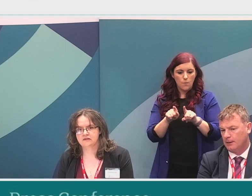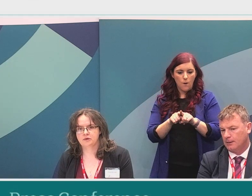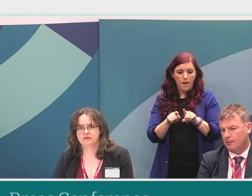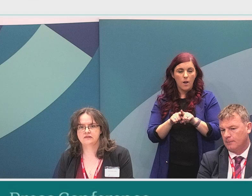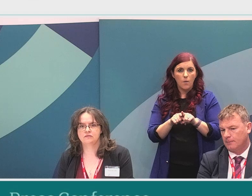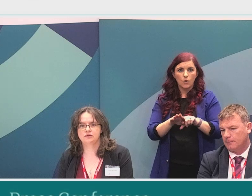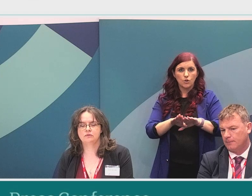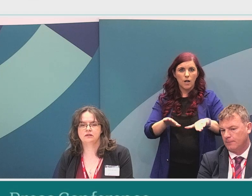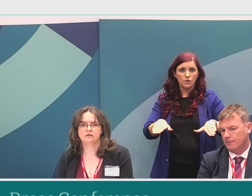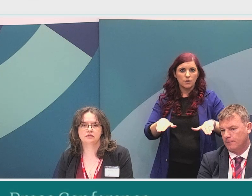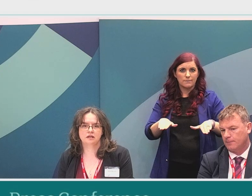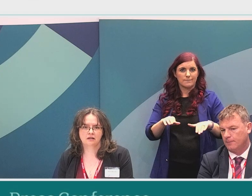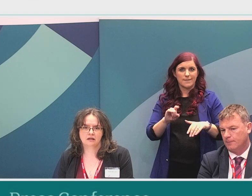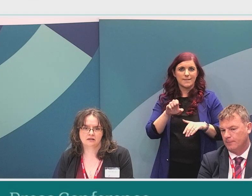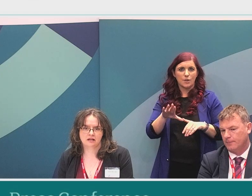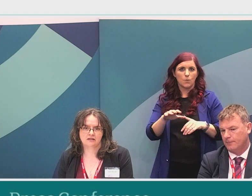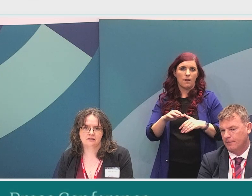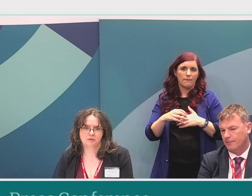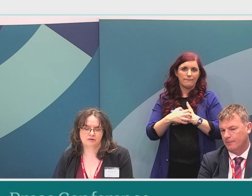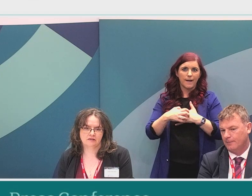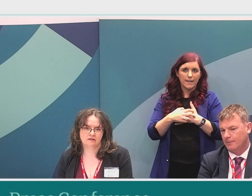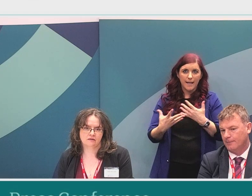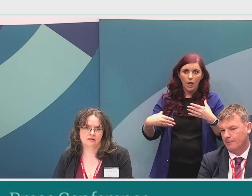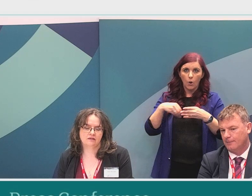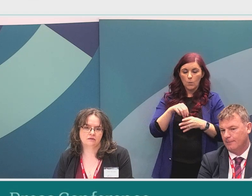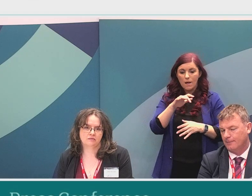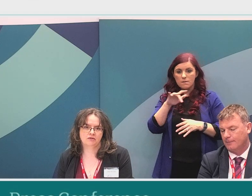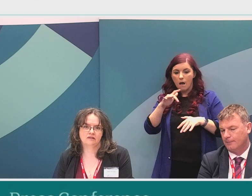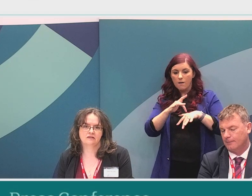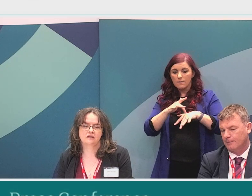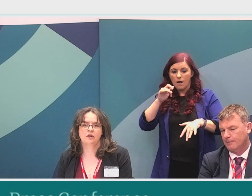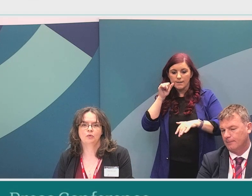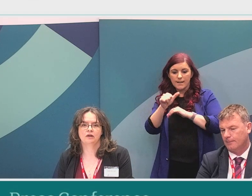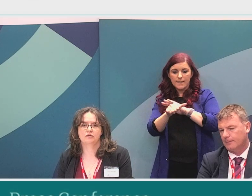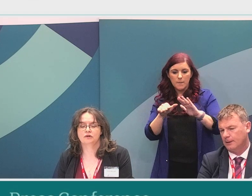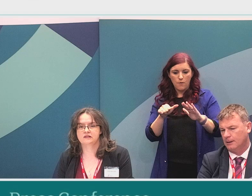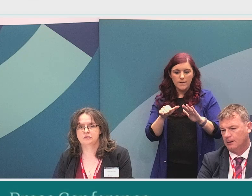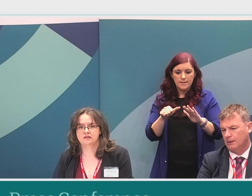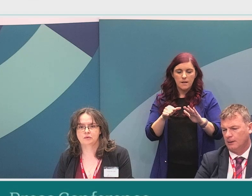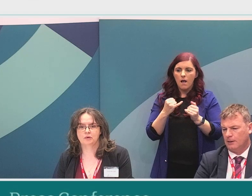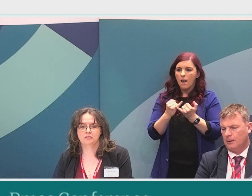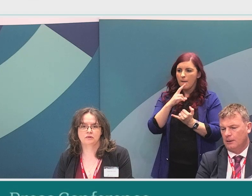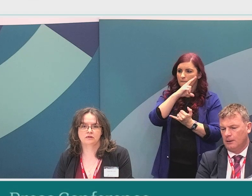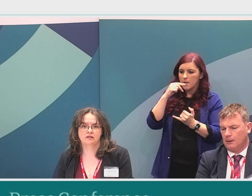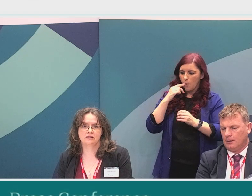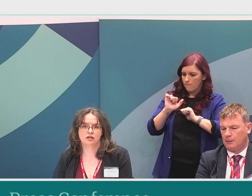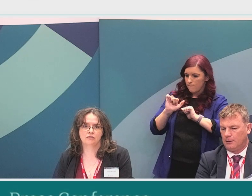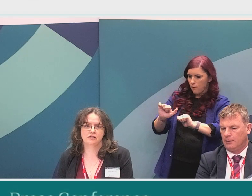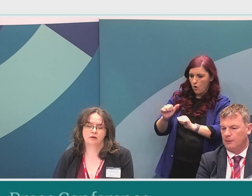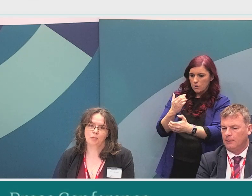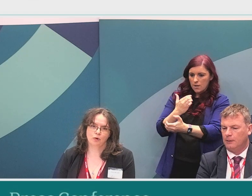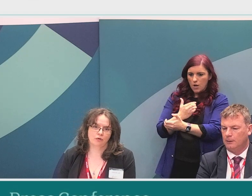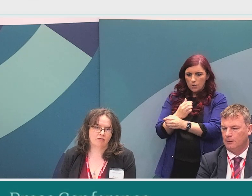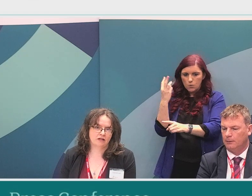violence experiences, we do include non-contact experiences. So these are experiences where, for example, someone might have been shared